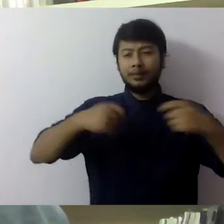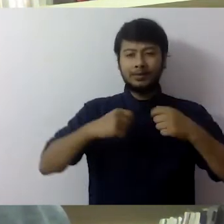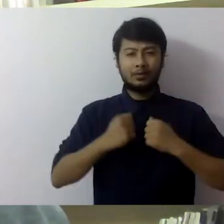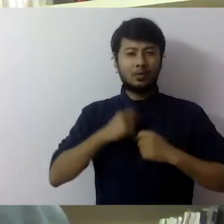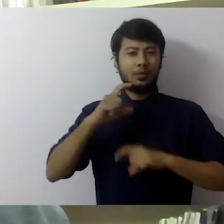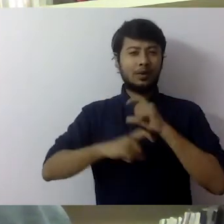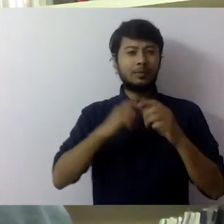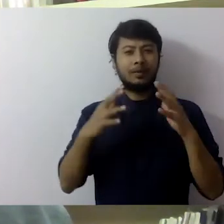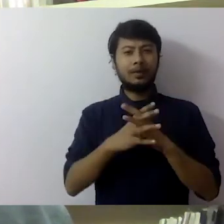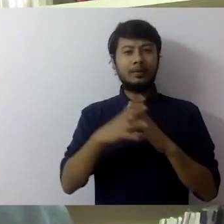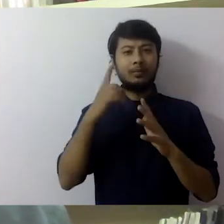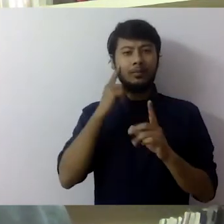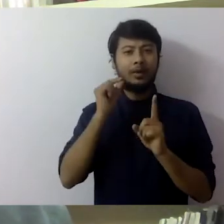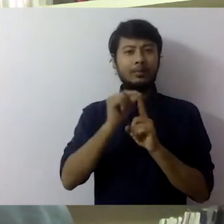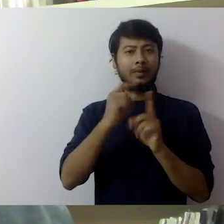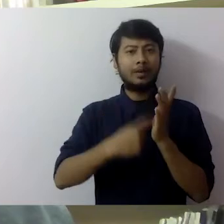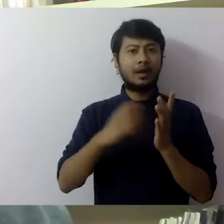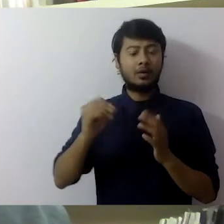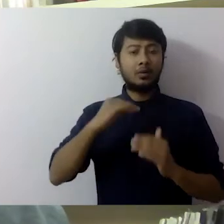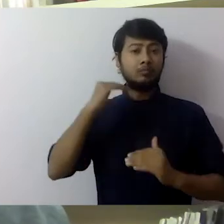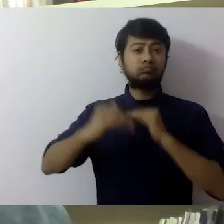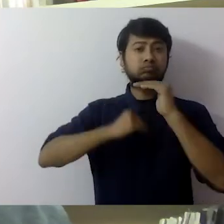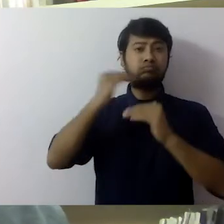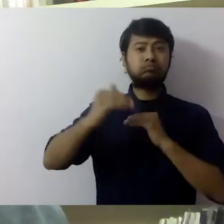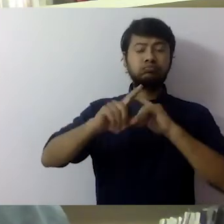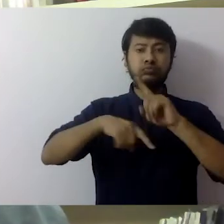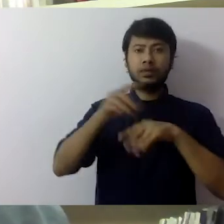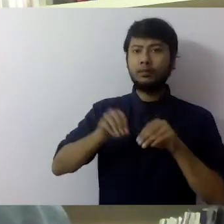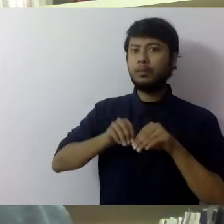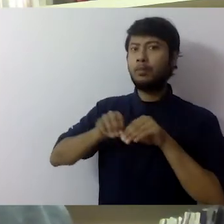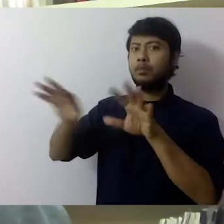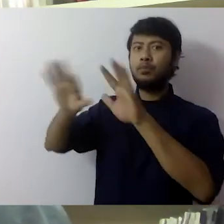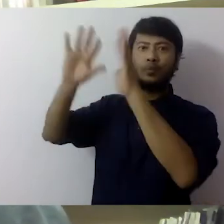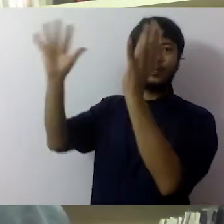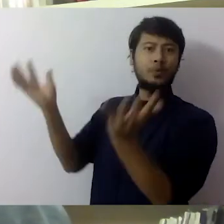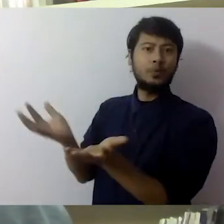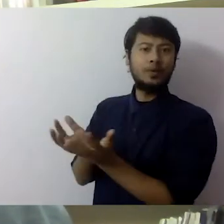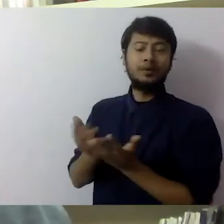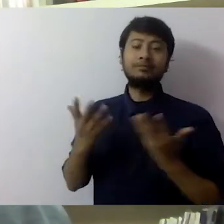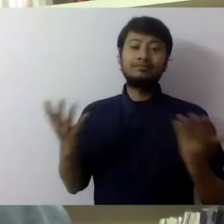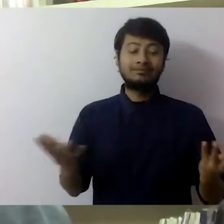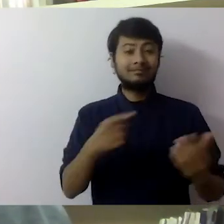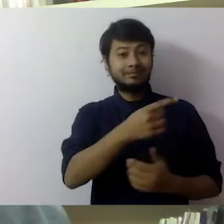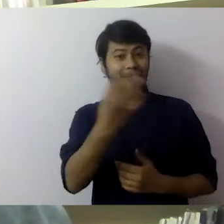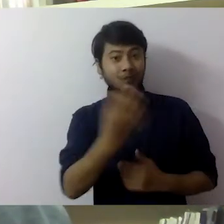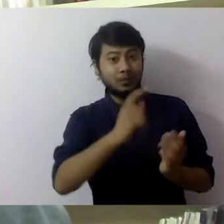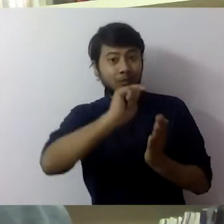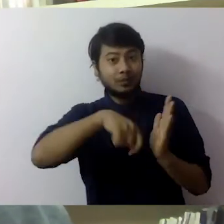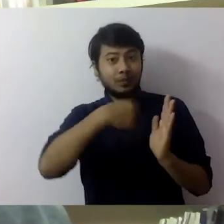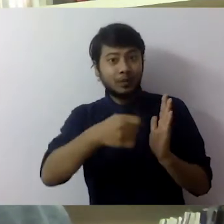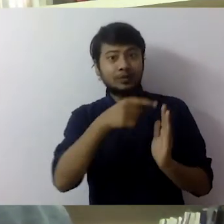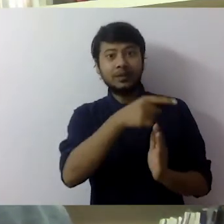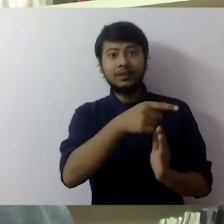started, grew, and provided the foundation for our global expansion. It is therefore but natural for us to engage deeply with the